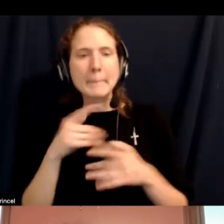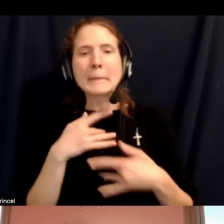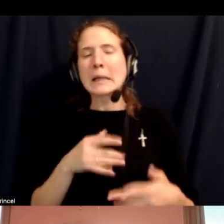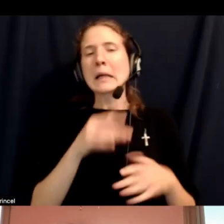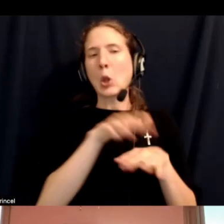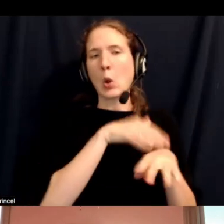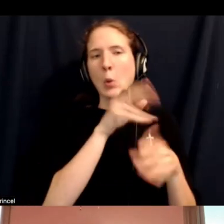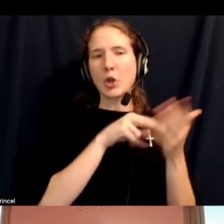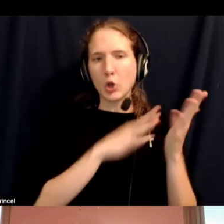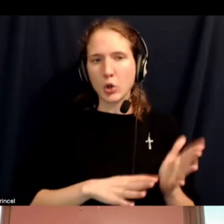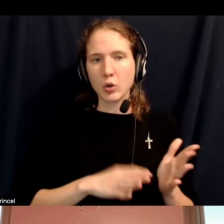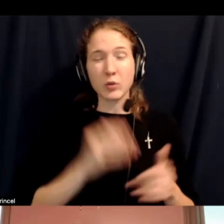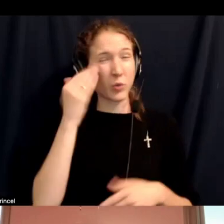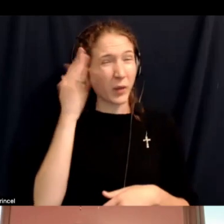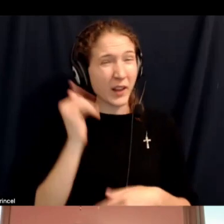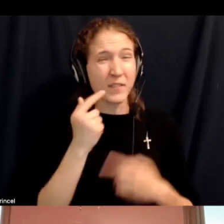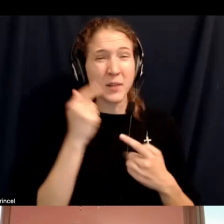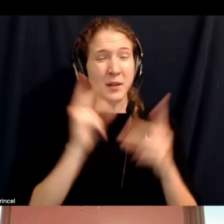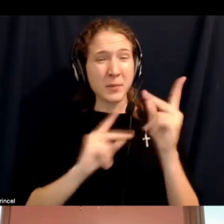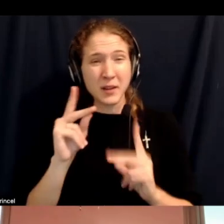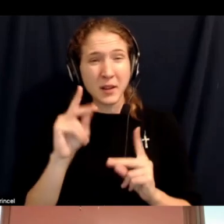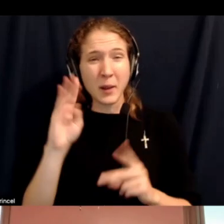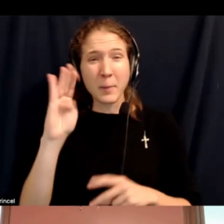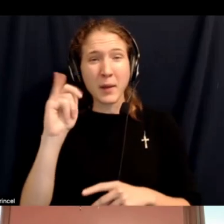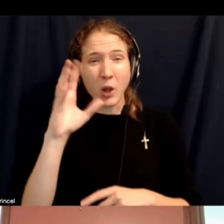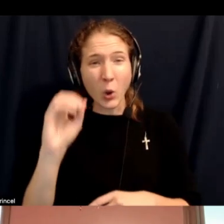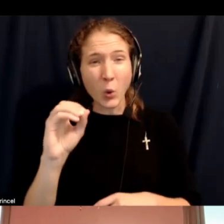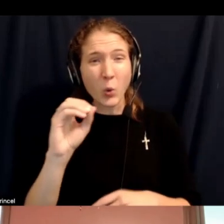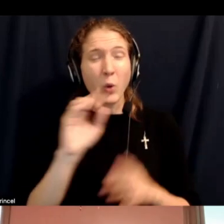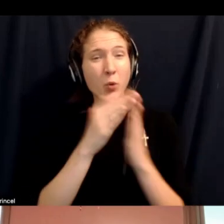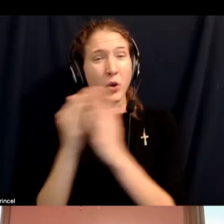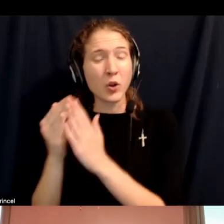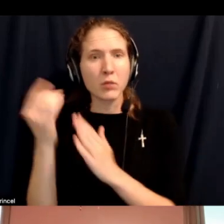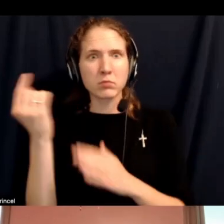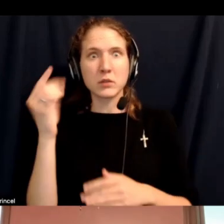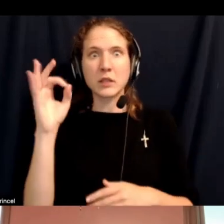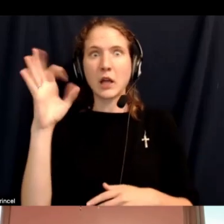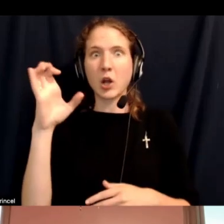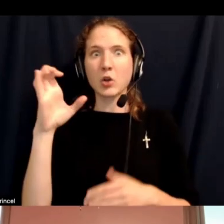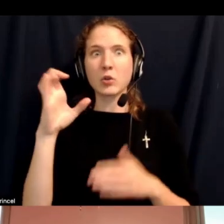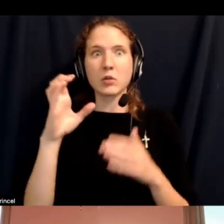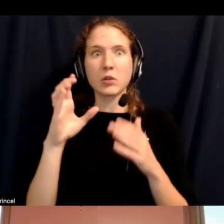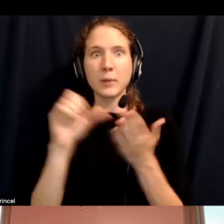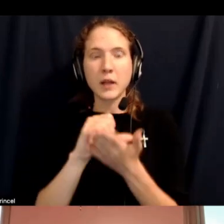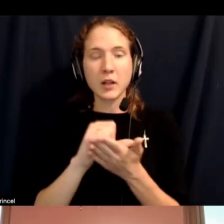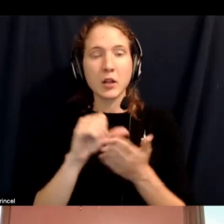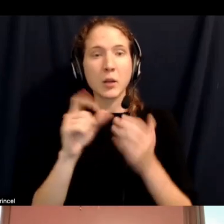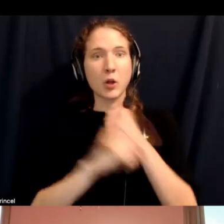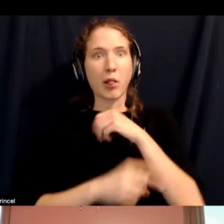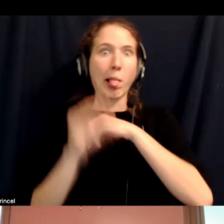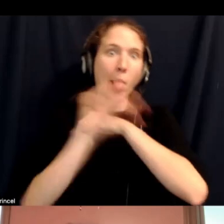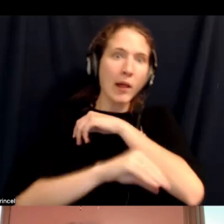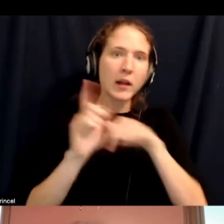reason, every biography of every great person is 900 pages long. Yes. I can't carry it around in my purse, and I'm not an e-reader.